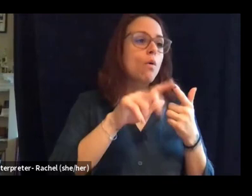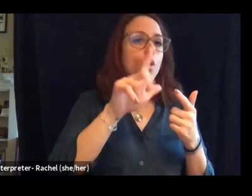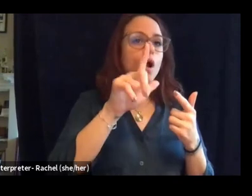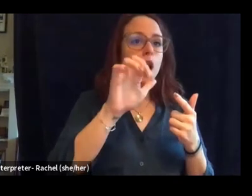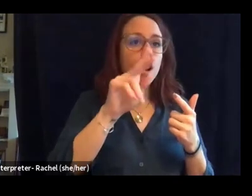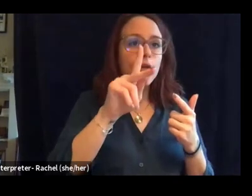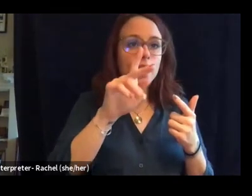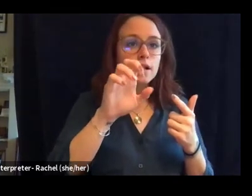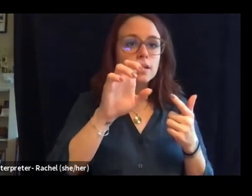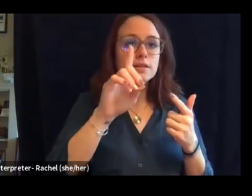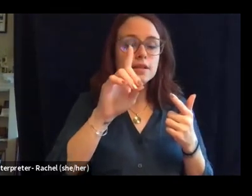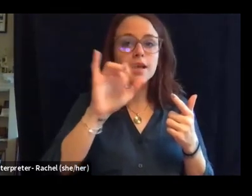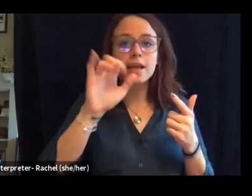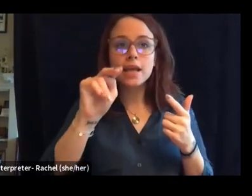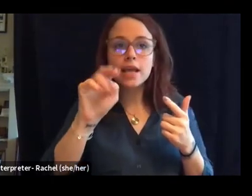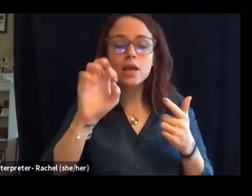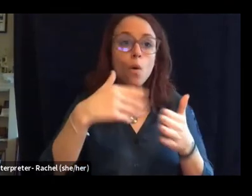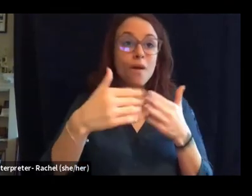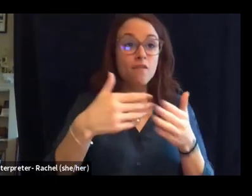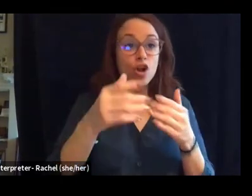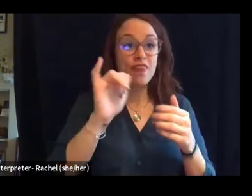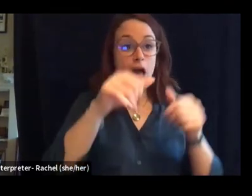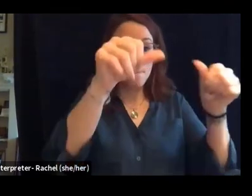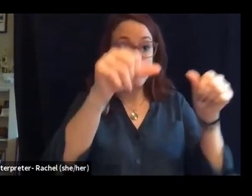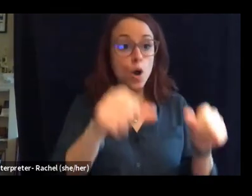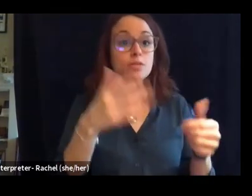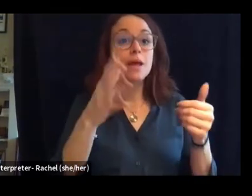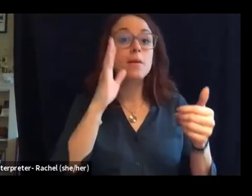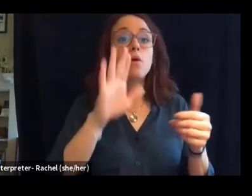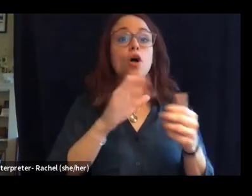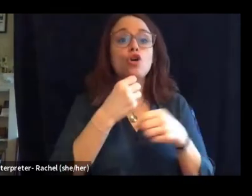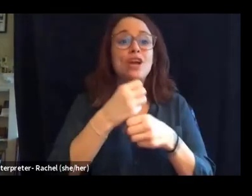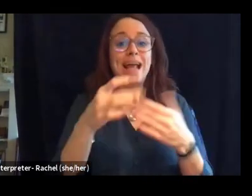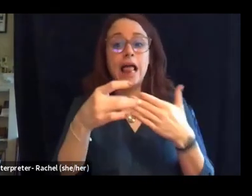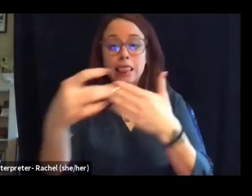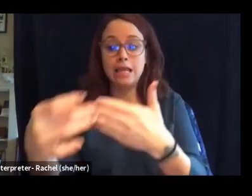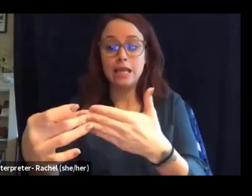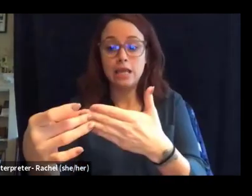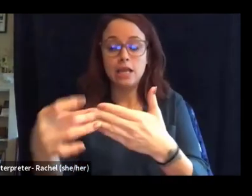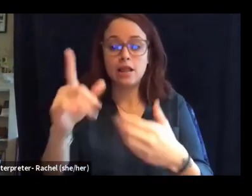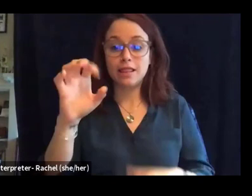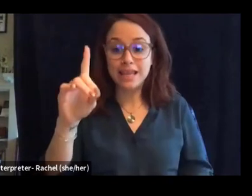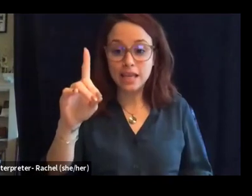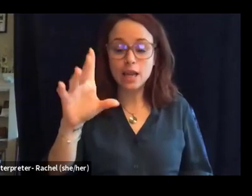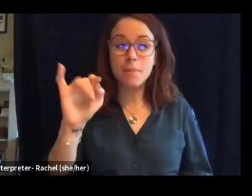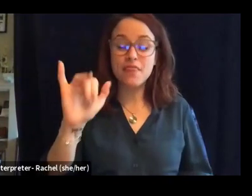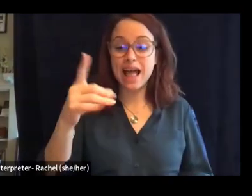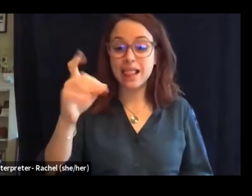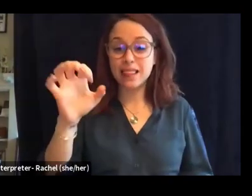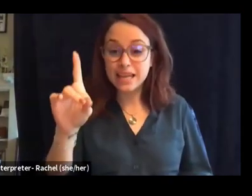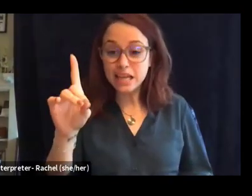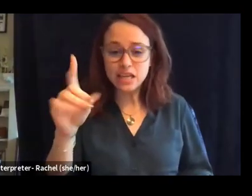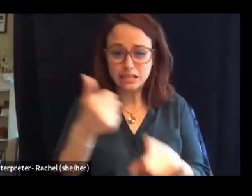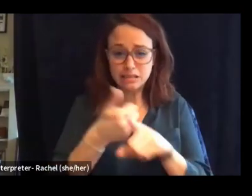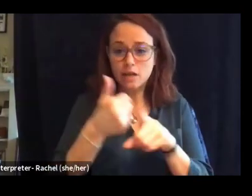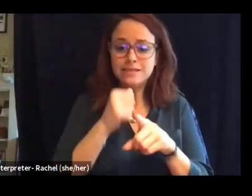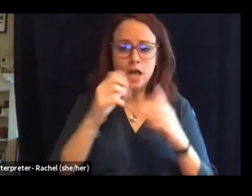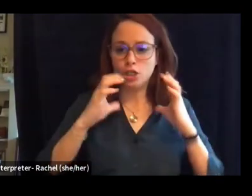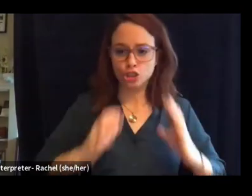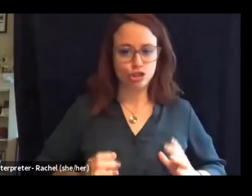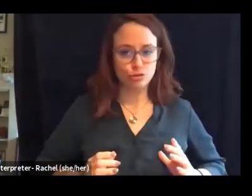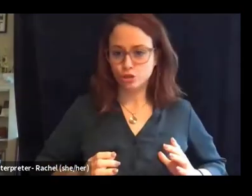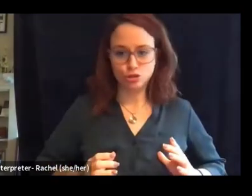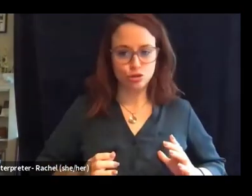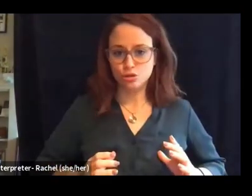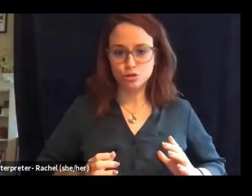might generate a lead, but that lead isn't a paying customer, right? The e-commerce component associated with that